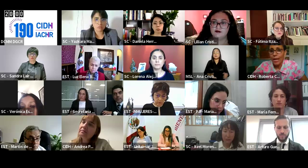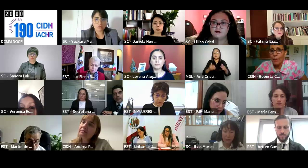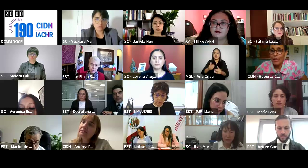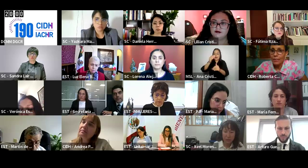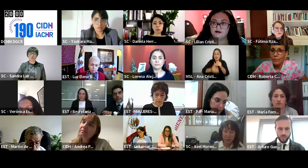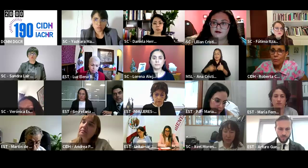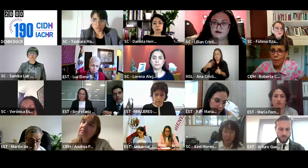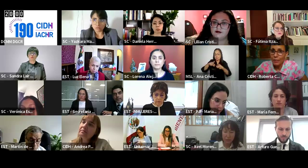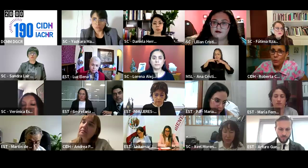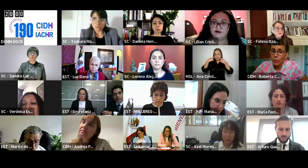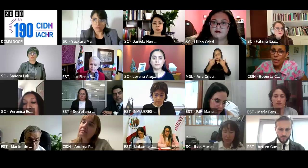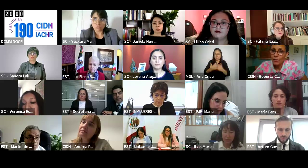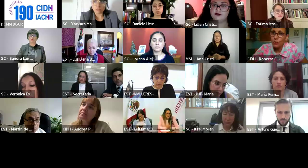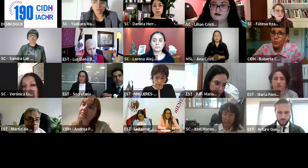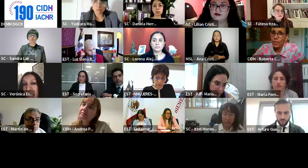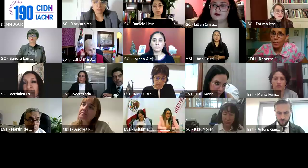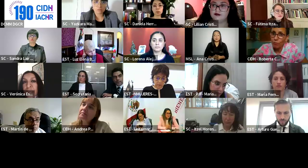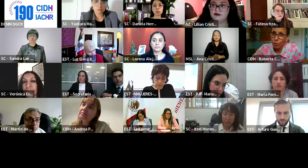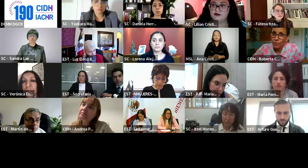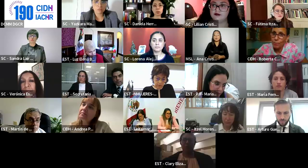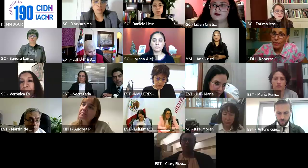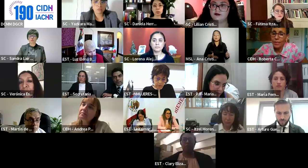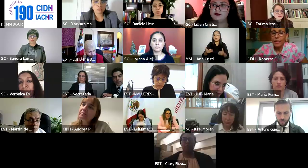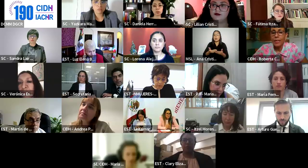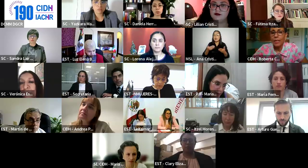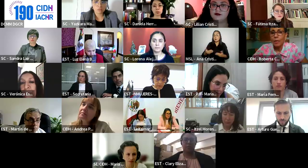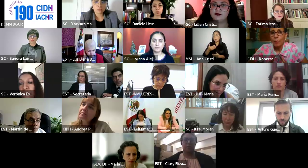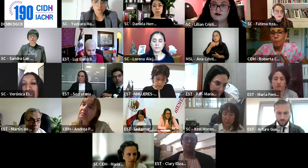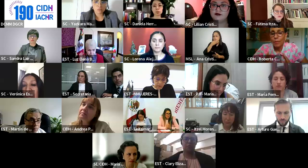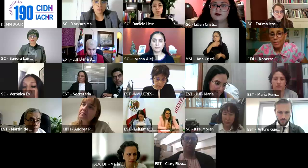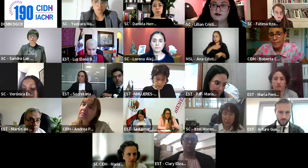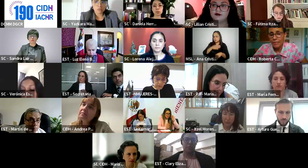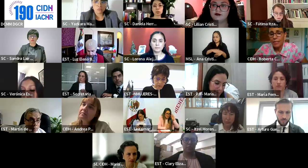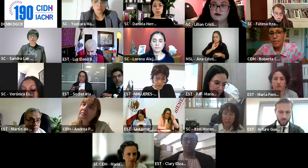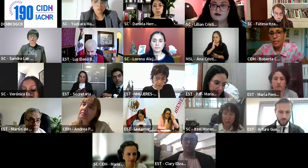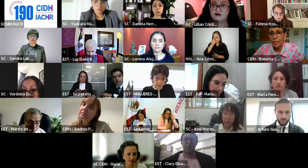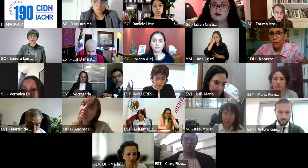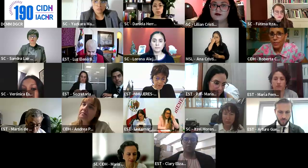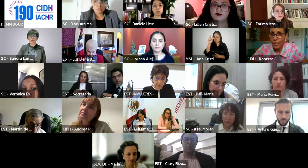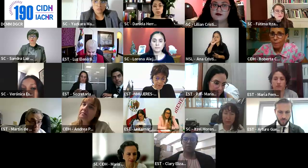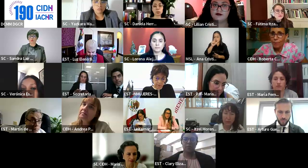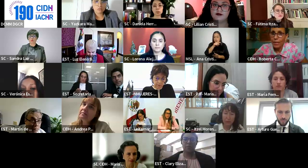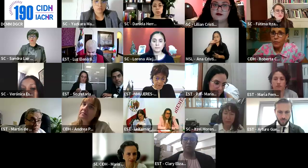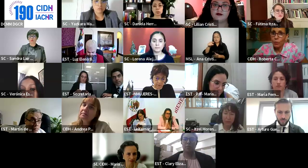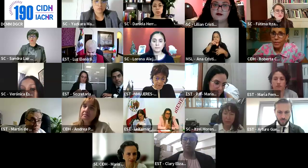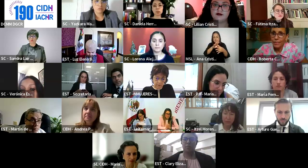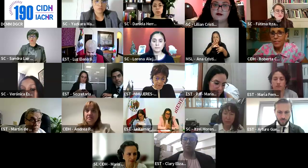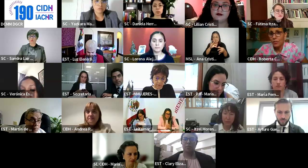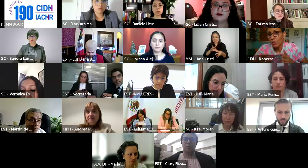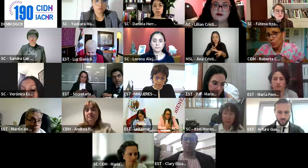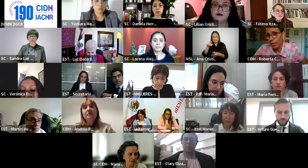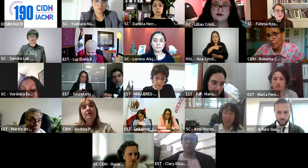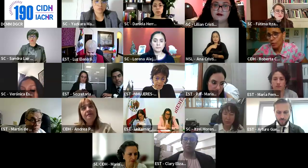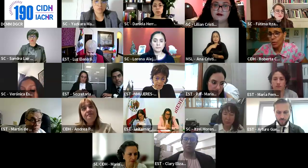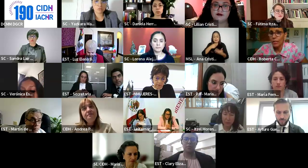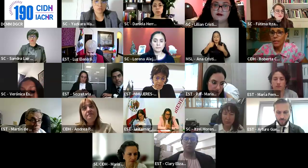session. I would like to remind you, as you take the floor to speak, please give your name and your